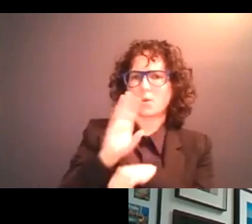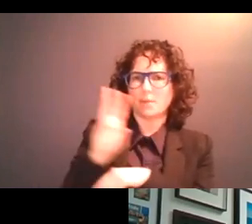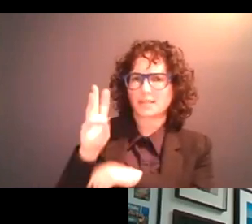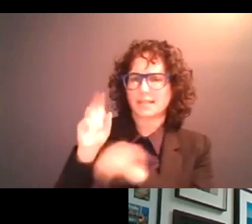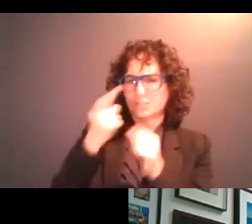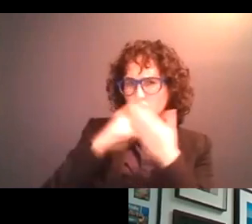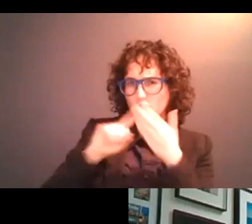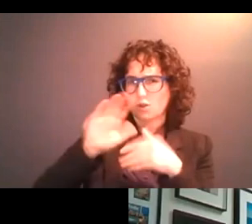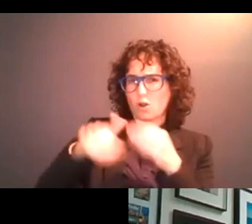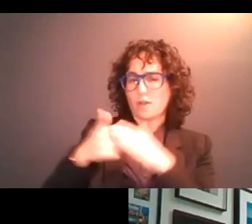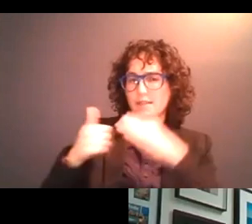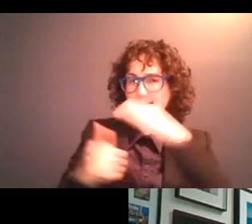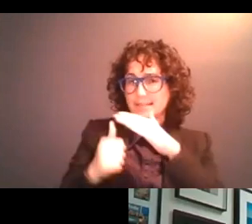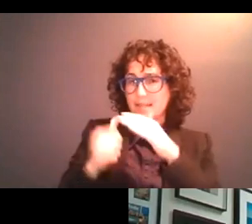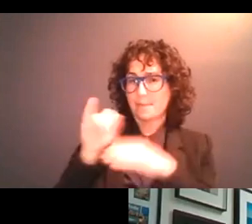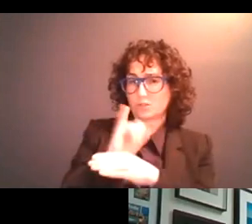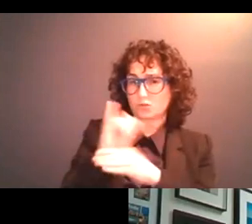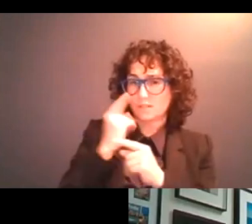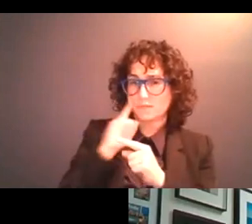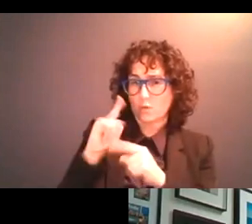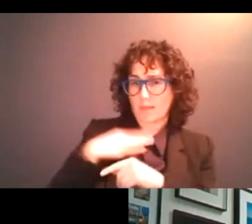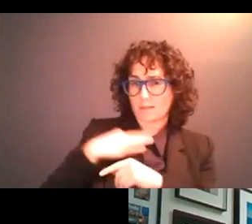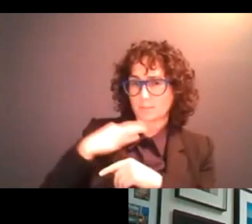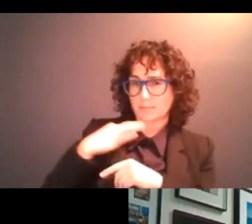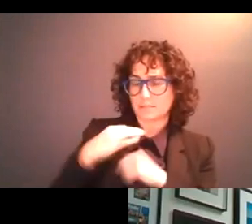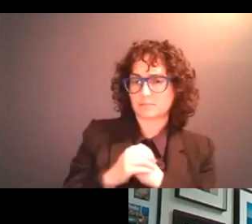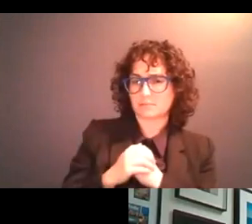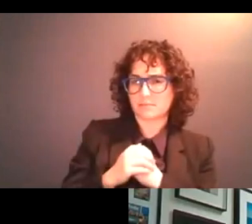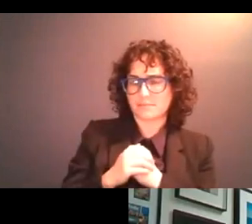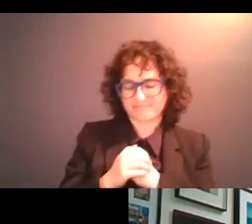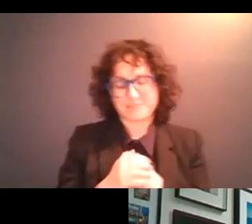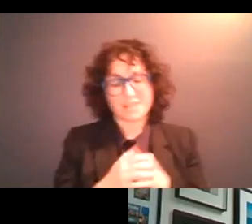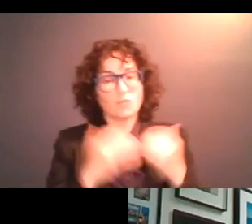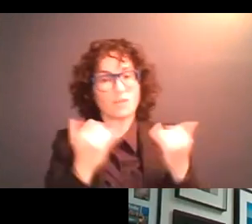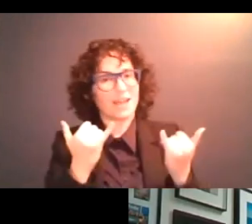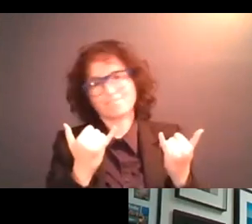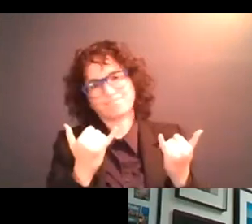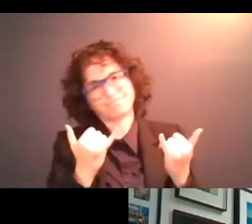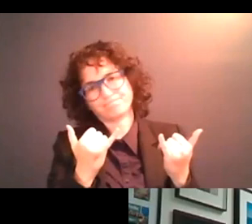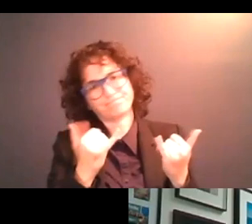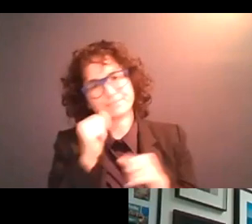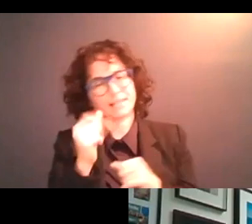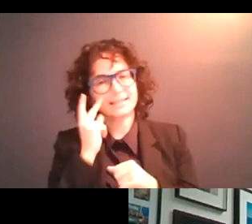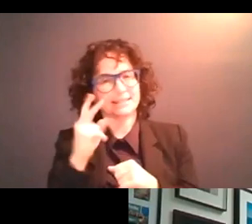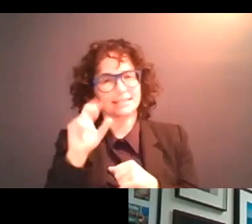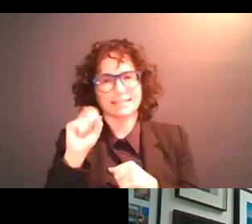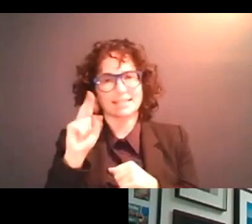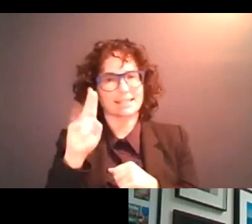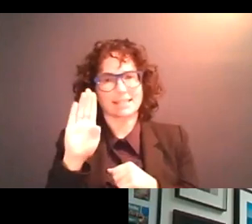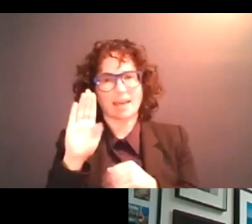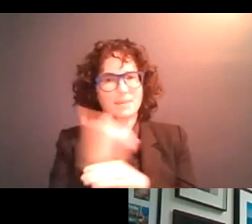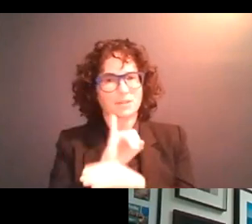all the sub-industries of eligibility? So right now, you're not going to find sub-industries of eligibility for